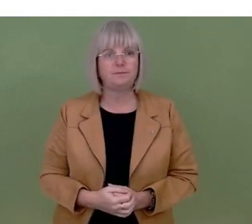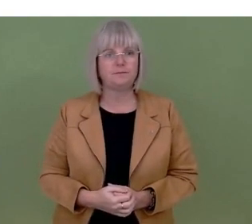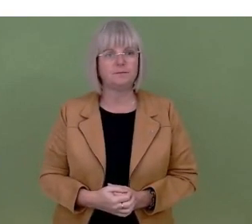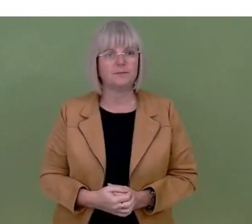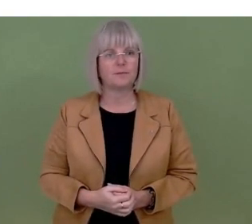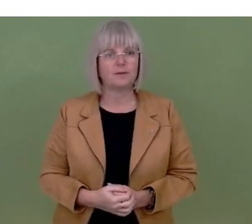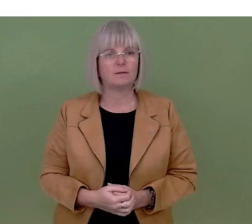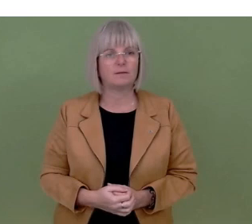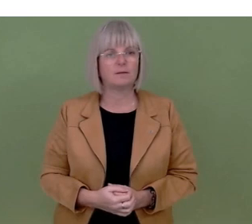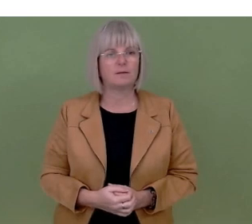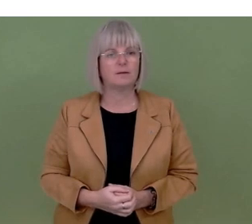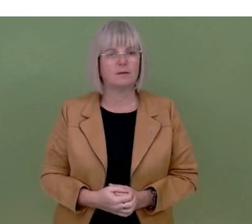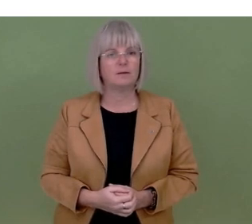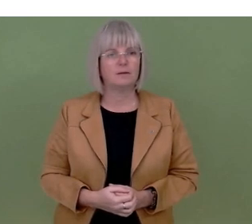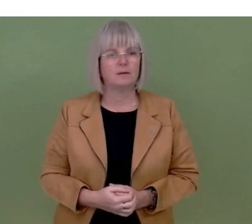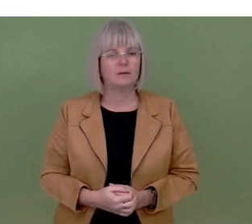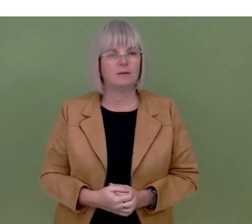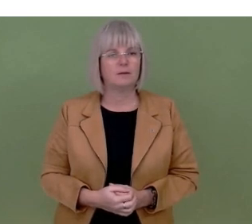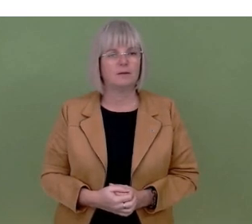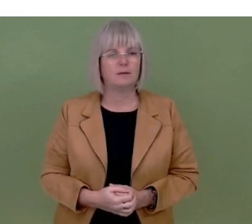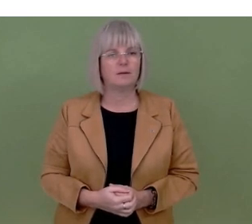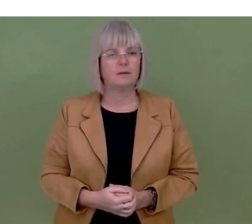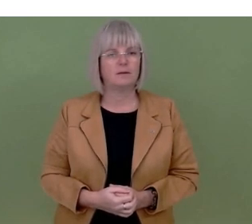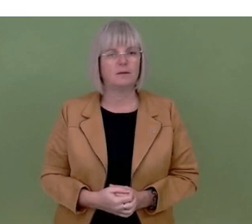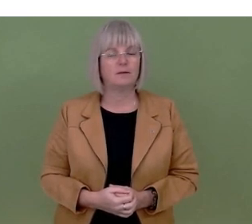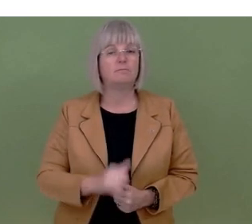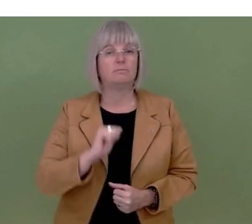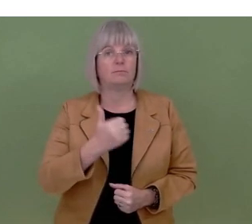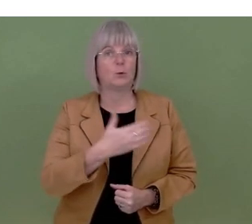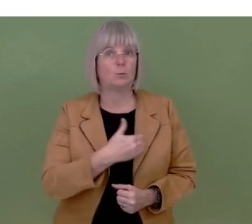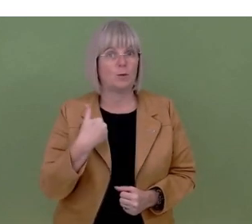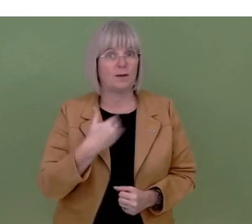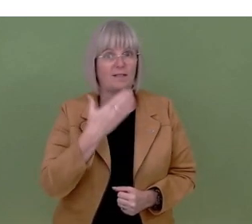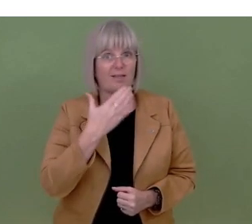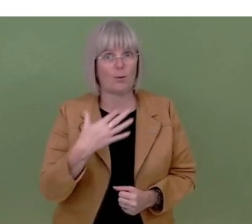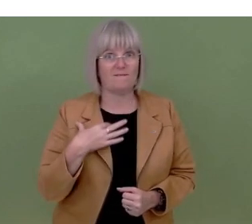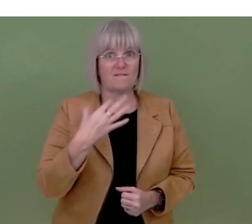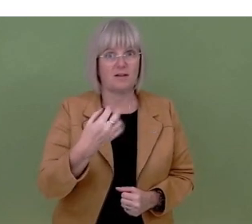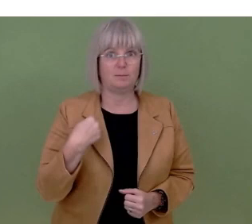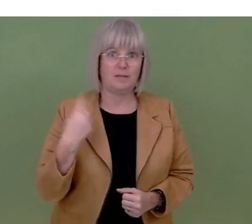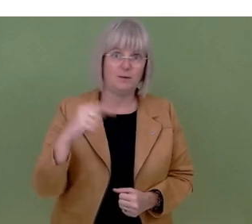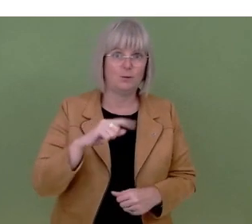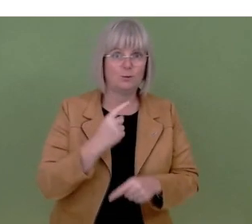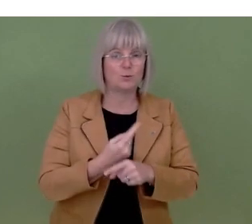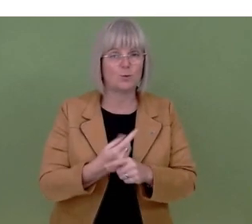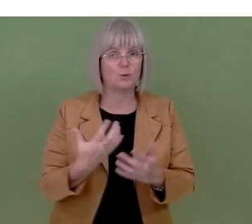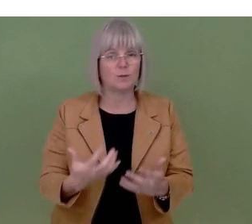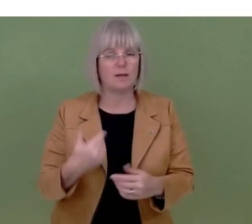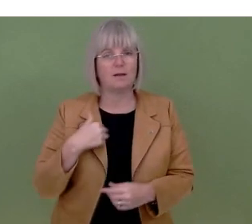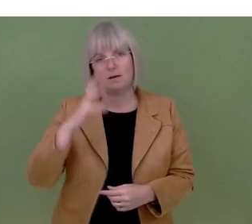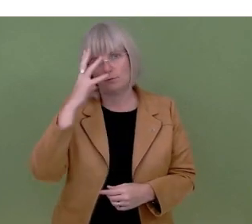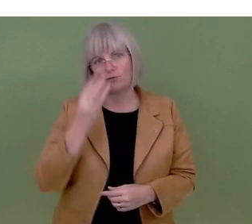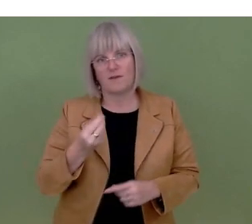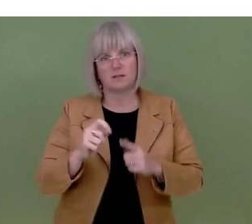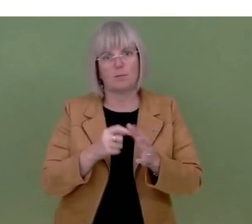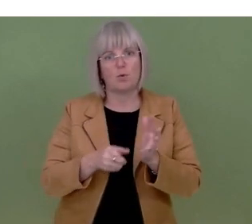Well, good morning, everyone, and thank you very much for inviting me to talk today. I'm Professor Prof. I'm a